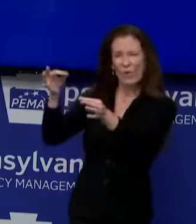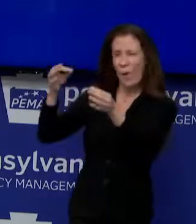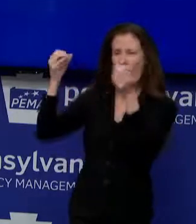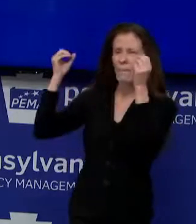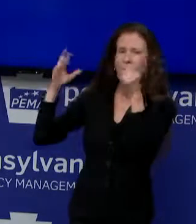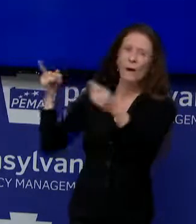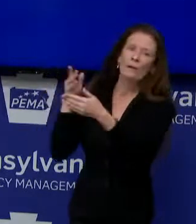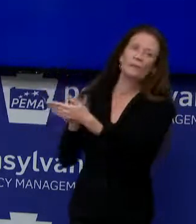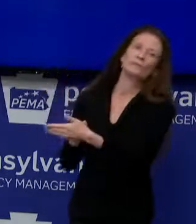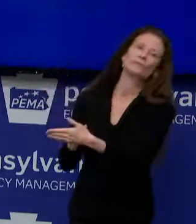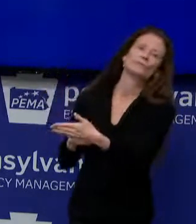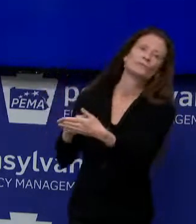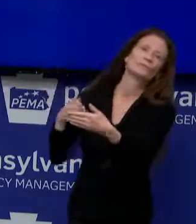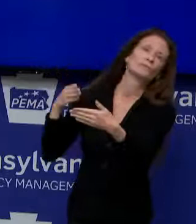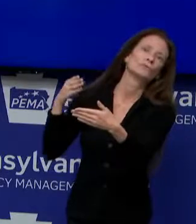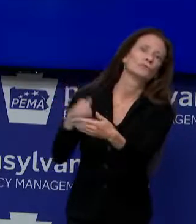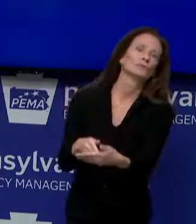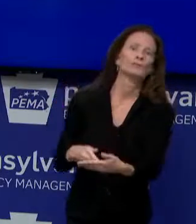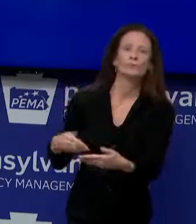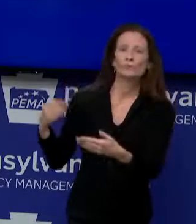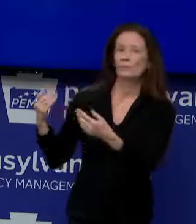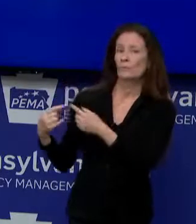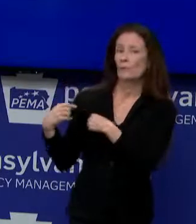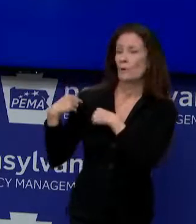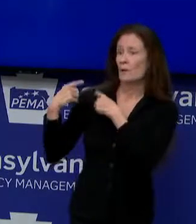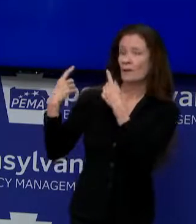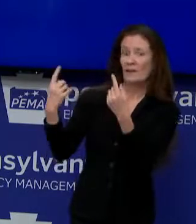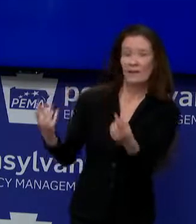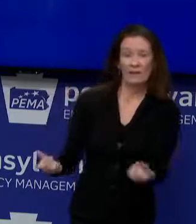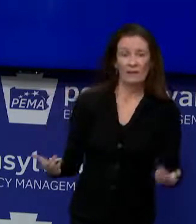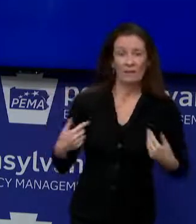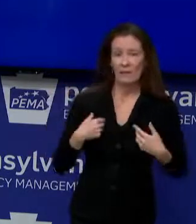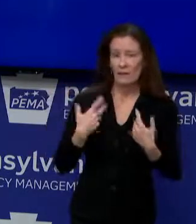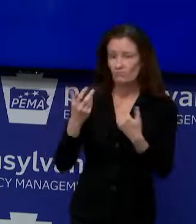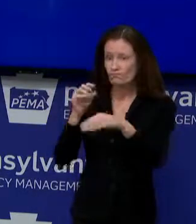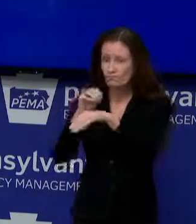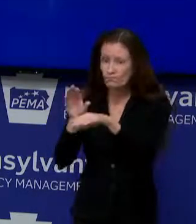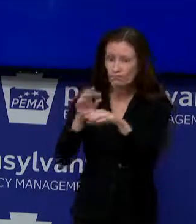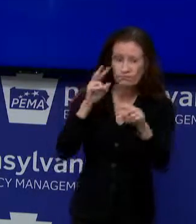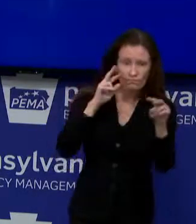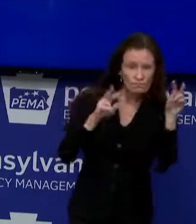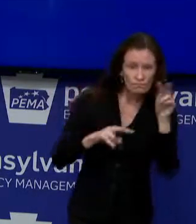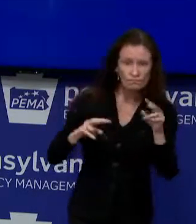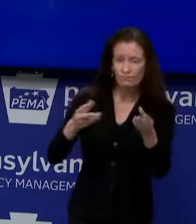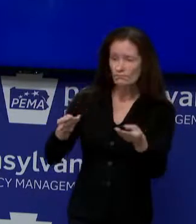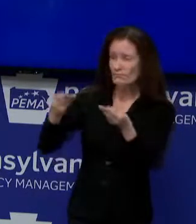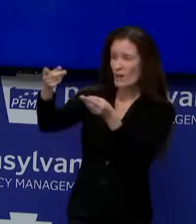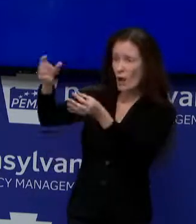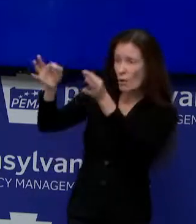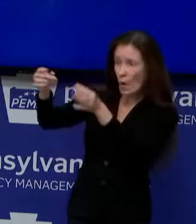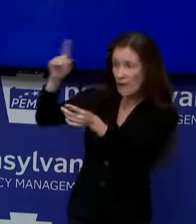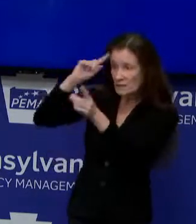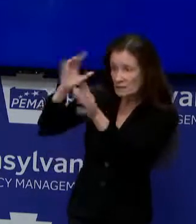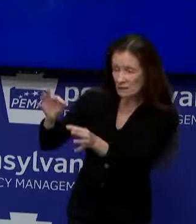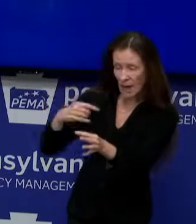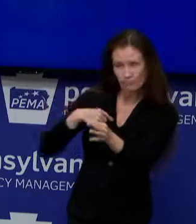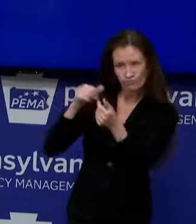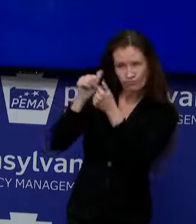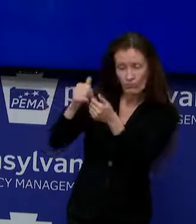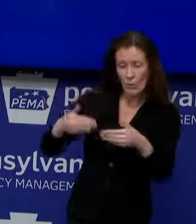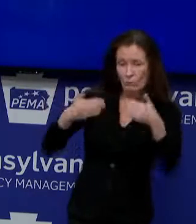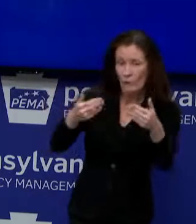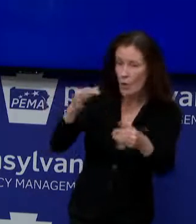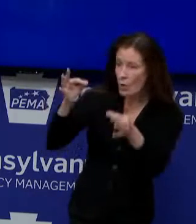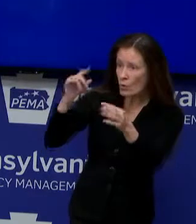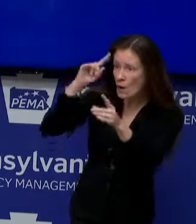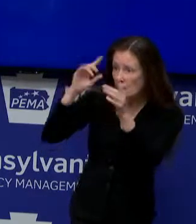provided guidance to the best of the court's guidance. And actually, a lot of the litigation, both in federal court and state